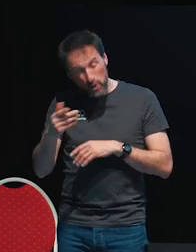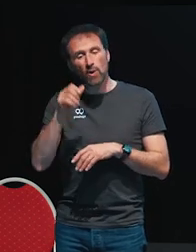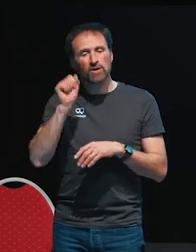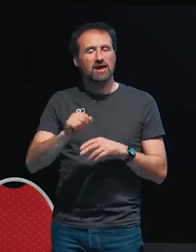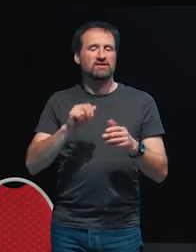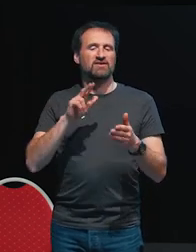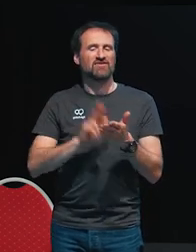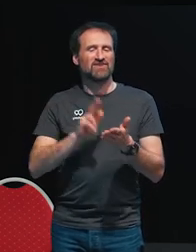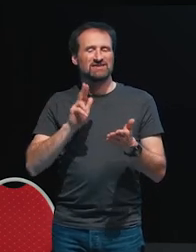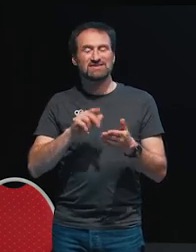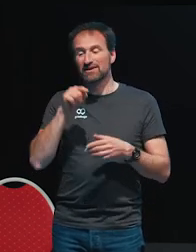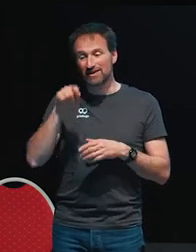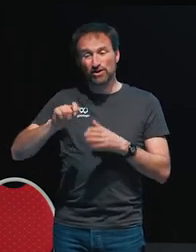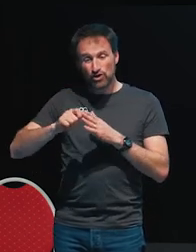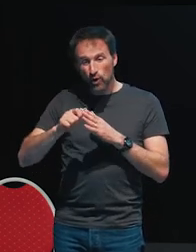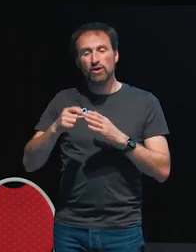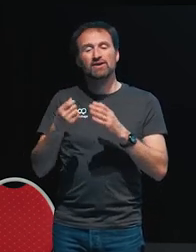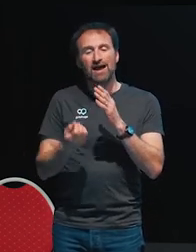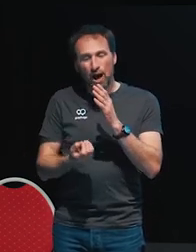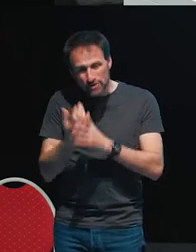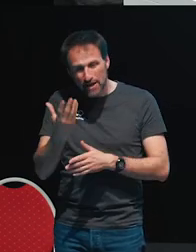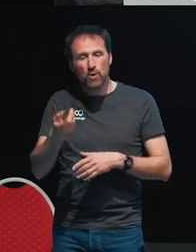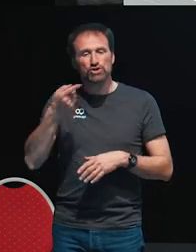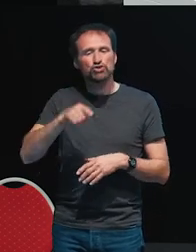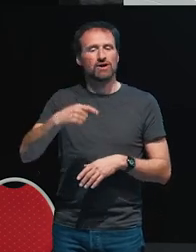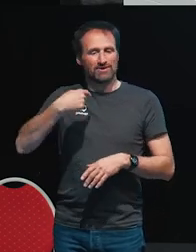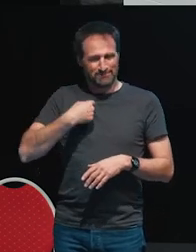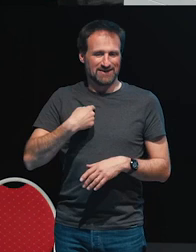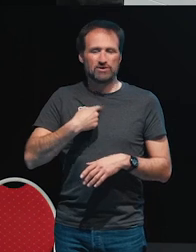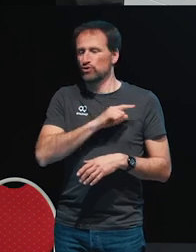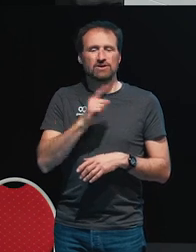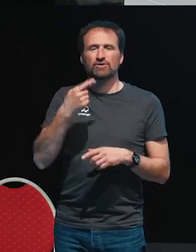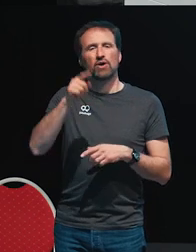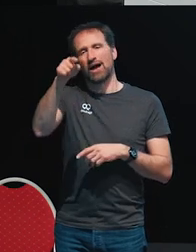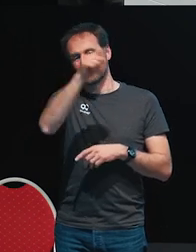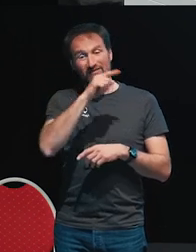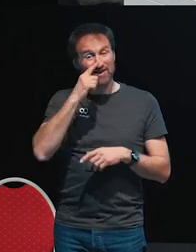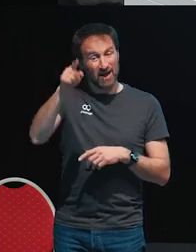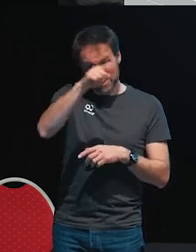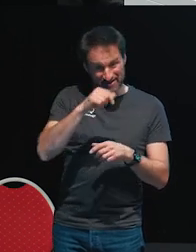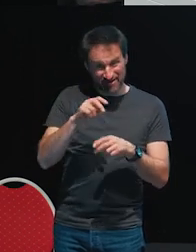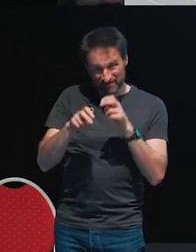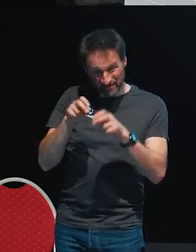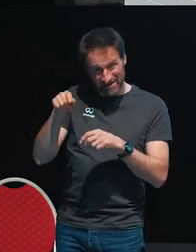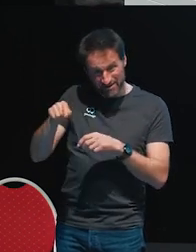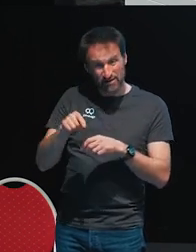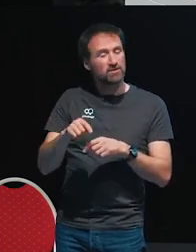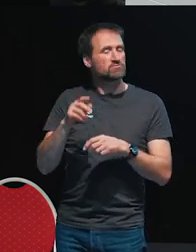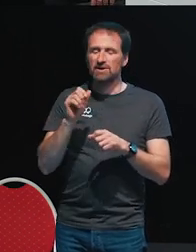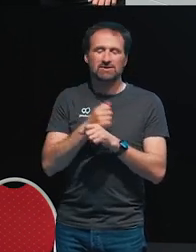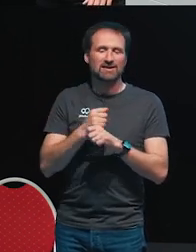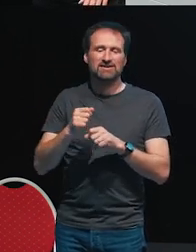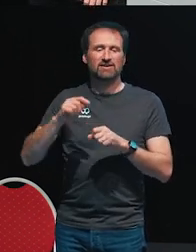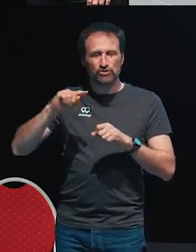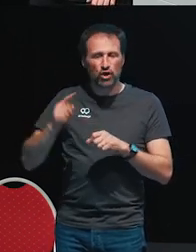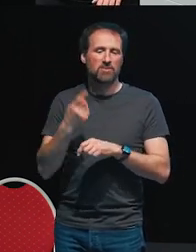and not to somebody else. So if somebody steals your tokens, they cannot really use them anymore. So it's a more secure flow, and they recommend